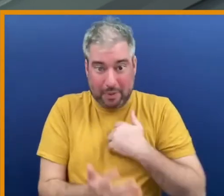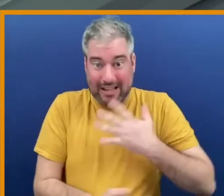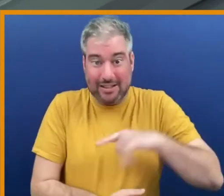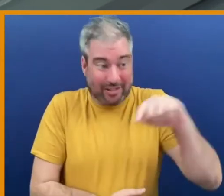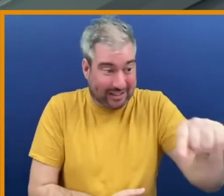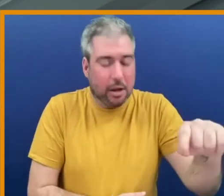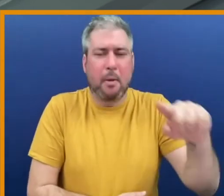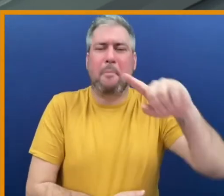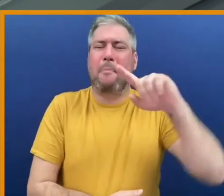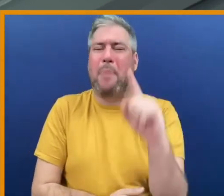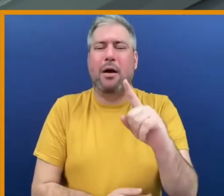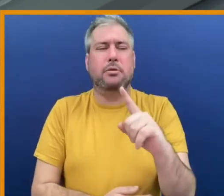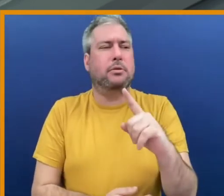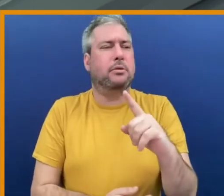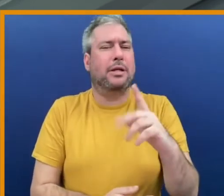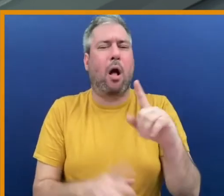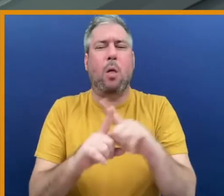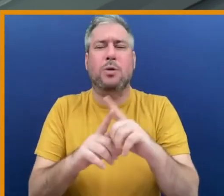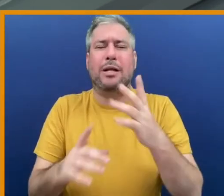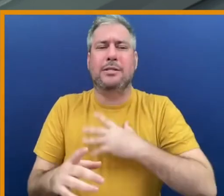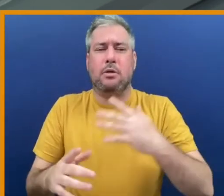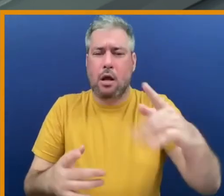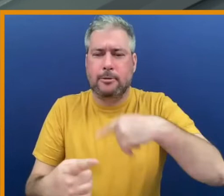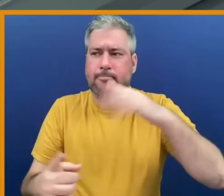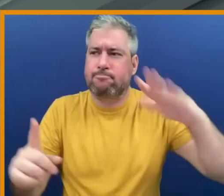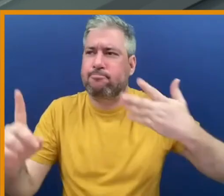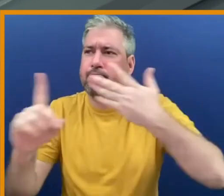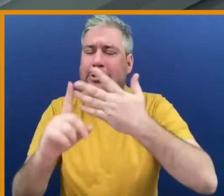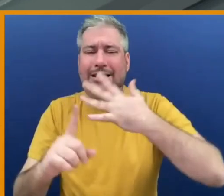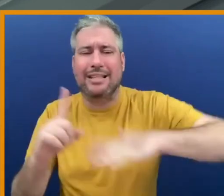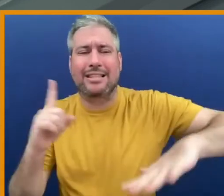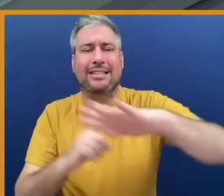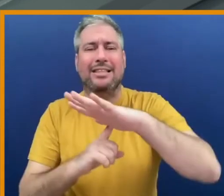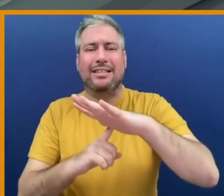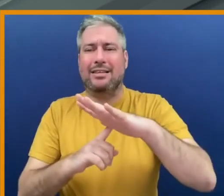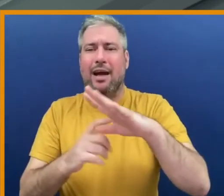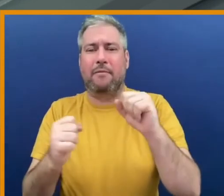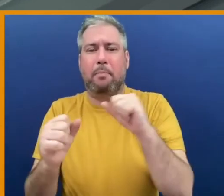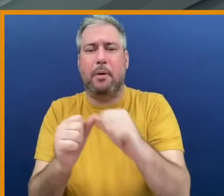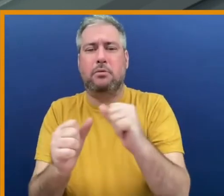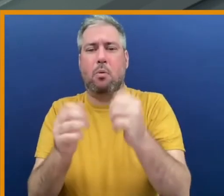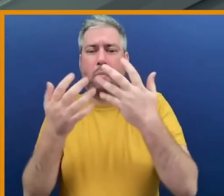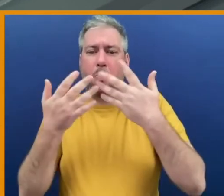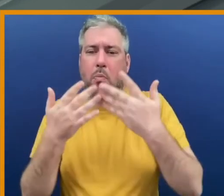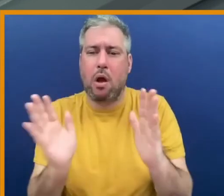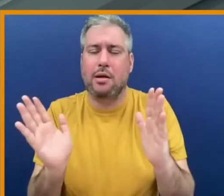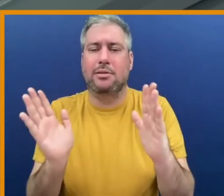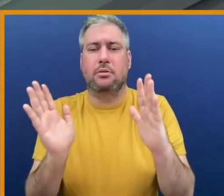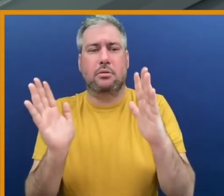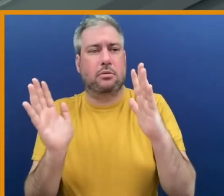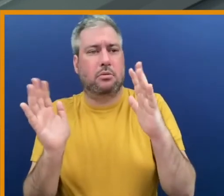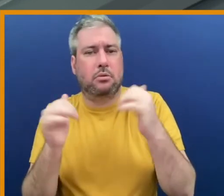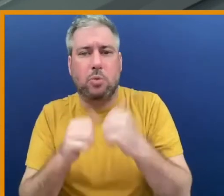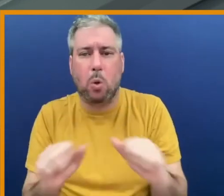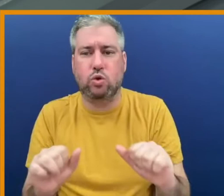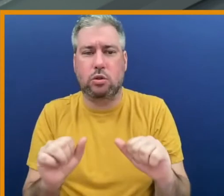where we have much better, wider solutions. That means diversity. It means having more people in the room. It